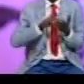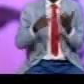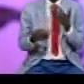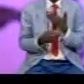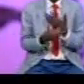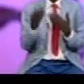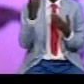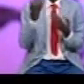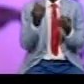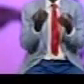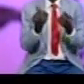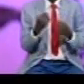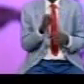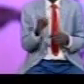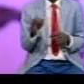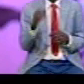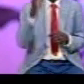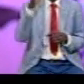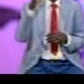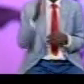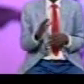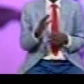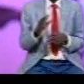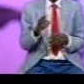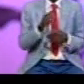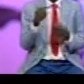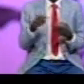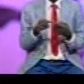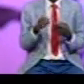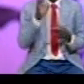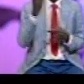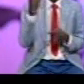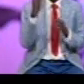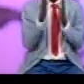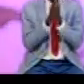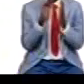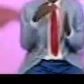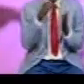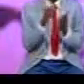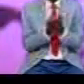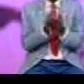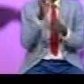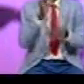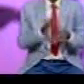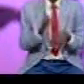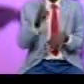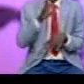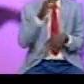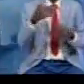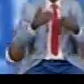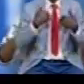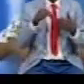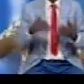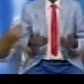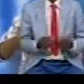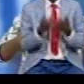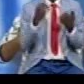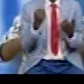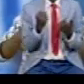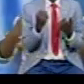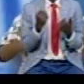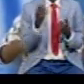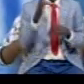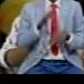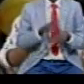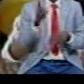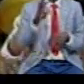Kumuyi, while he was praying, he said, lay your hand where you have challenges. Raise up your hand, you